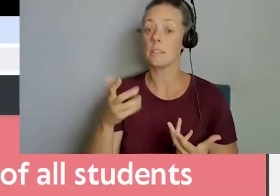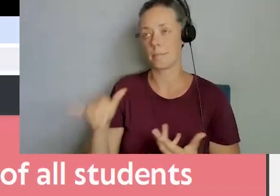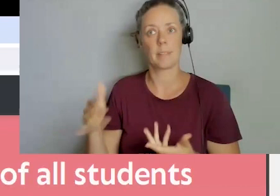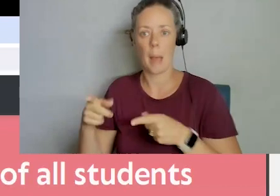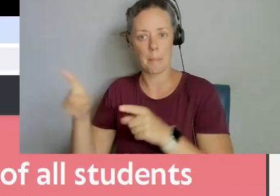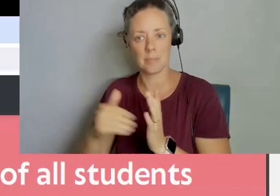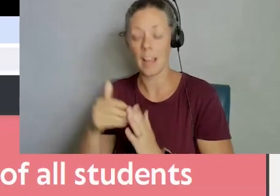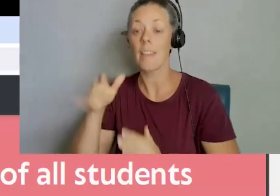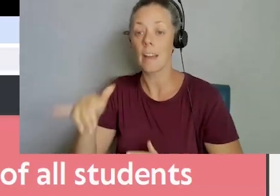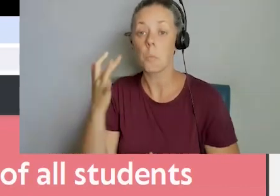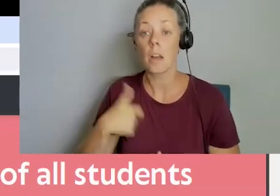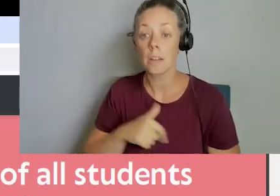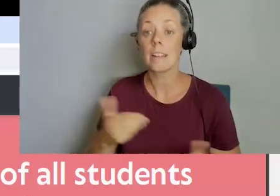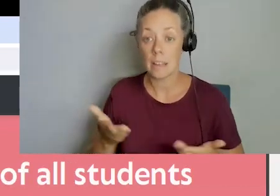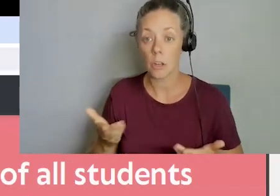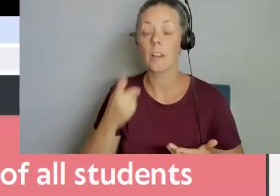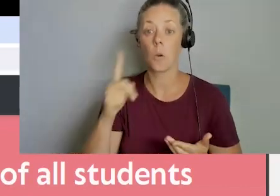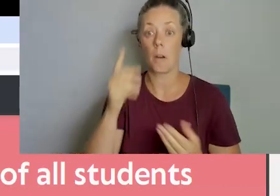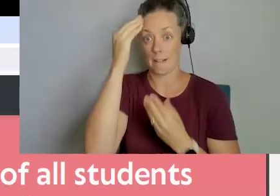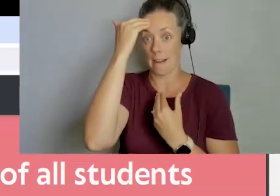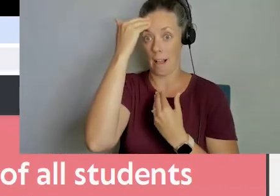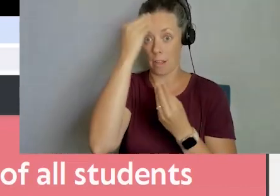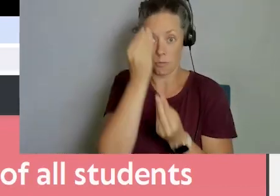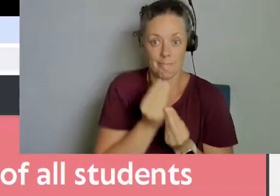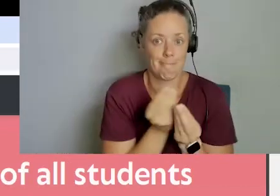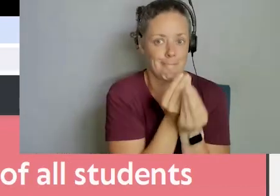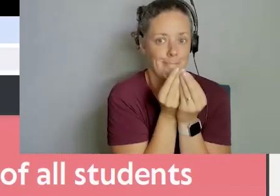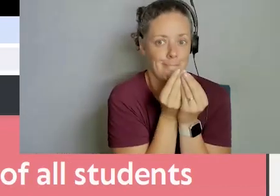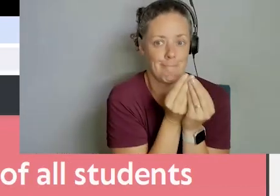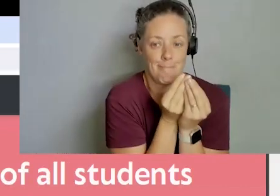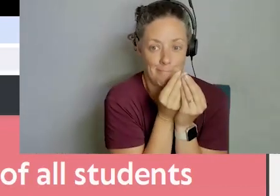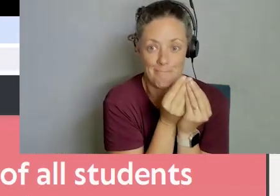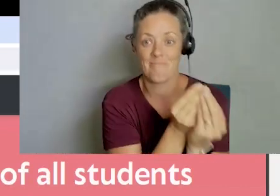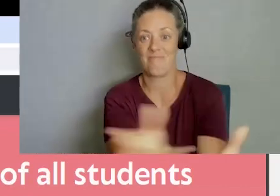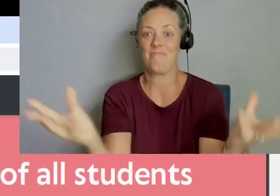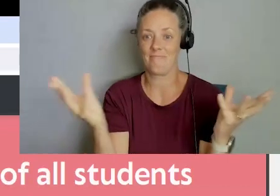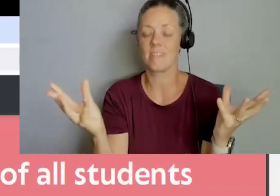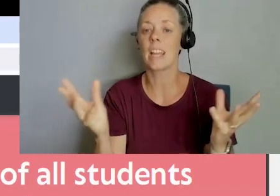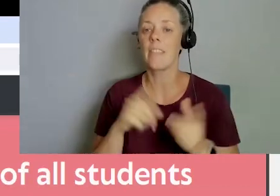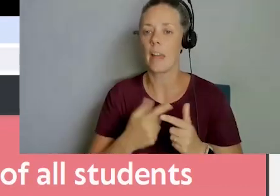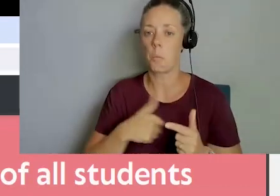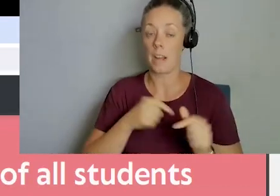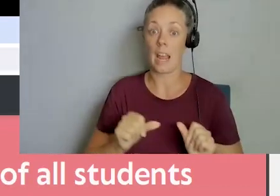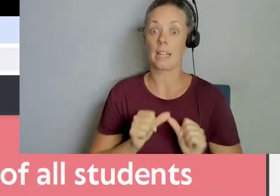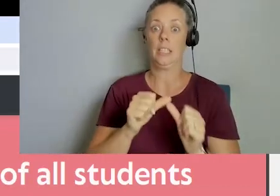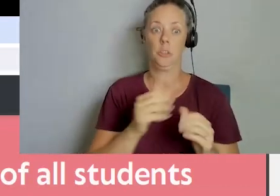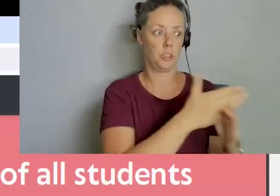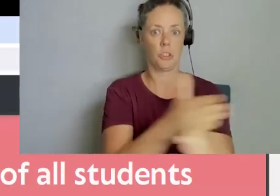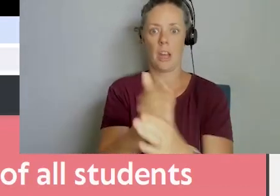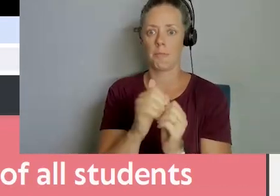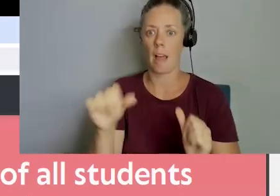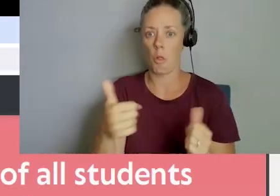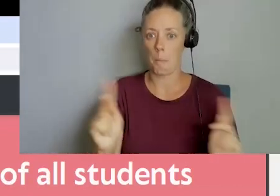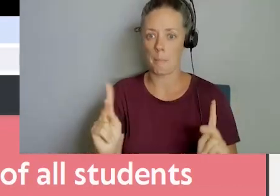to get this knowledge, to inform ourselves, and then we could potentially continue sharing this information with other people